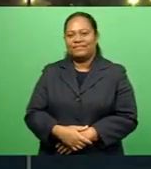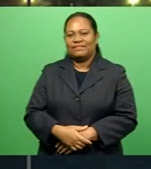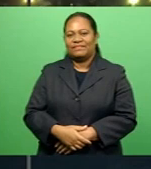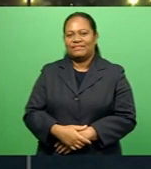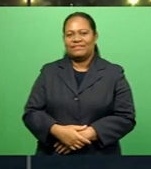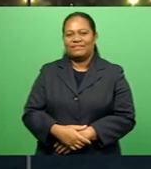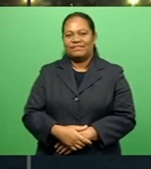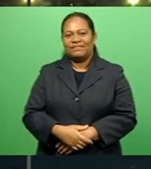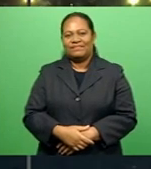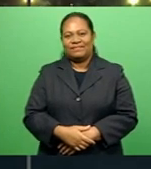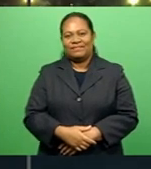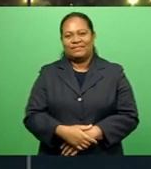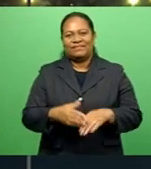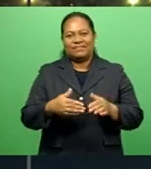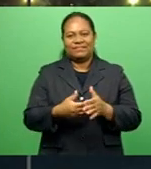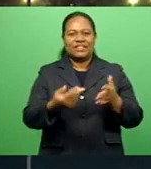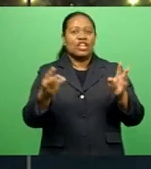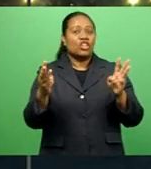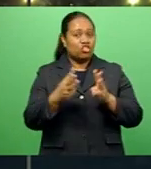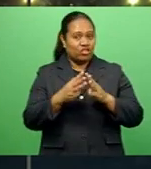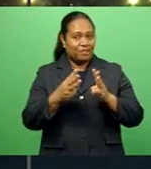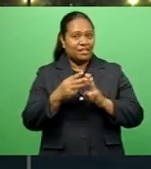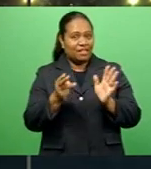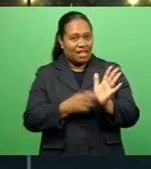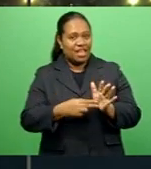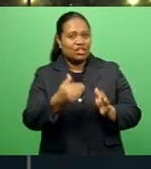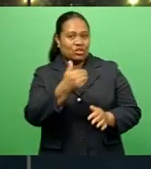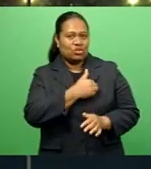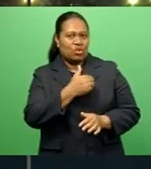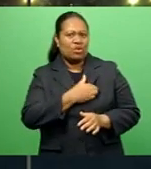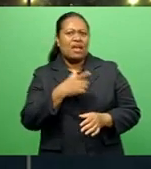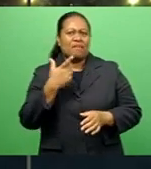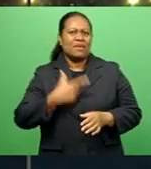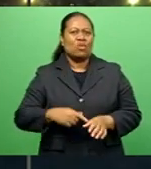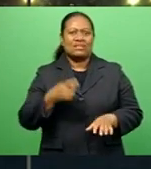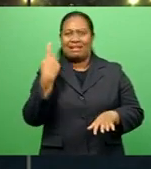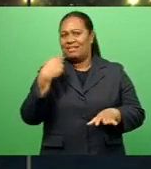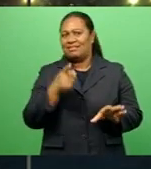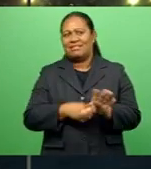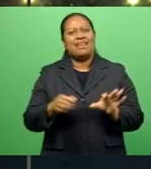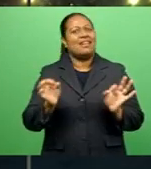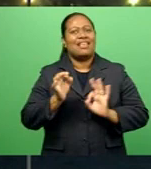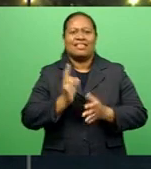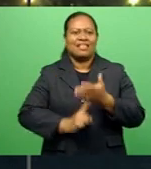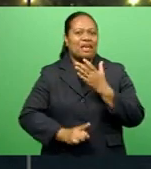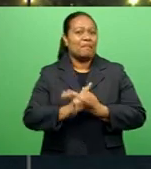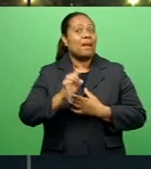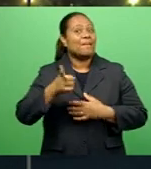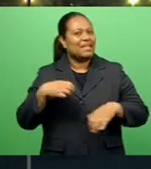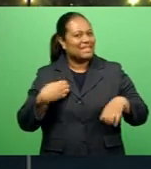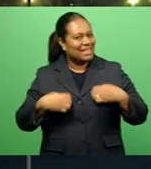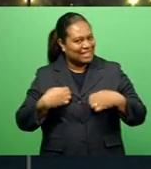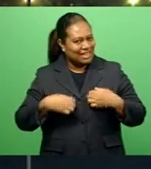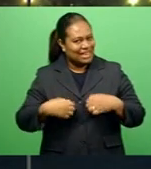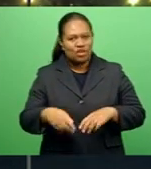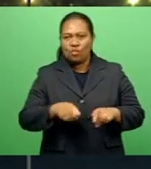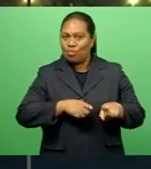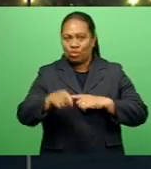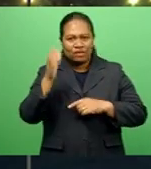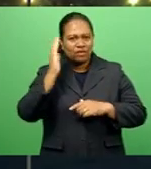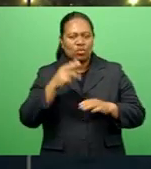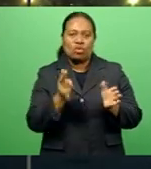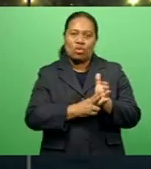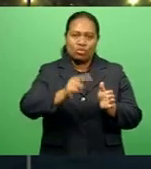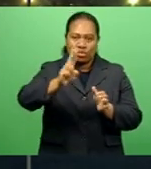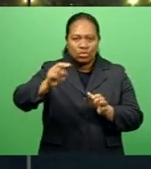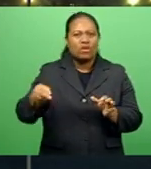Sports. With the return of the Triple N zone after a lapse of a year is stirring up excitement in schools in the